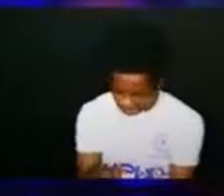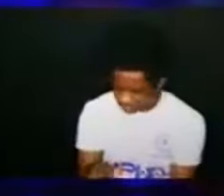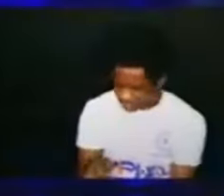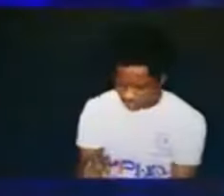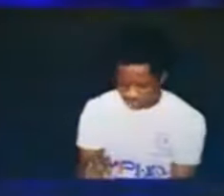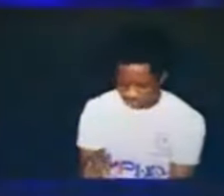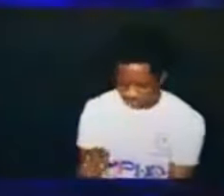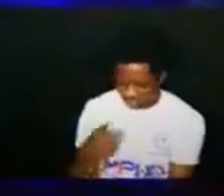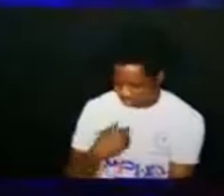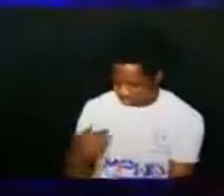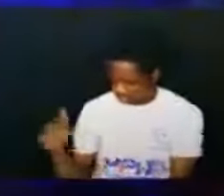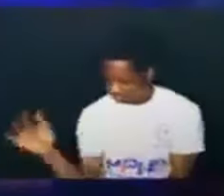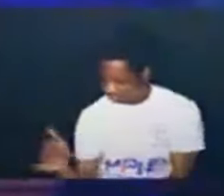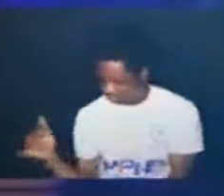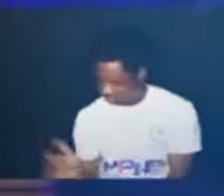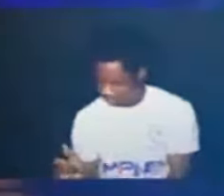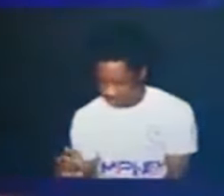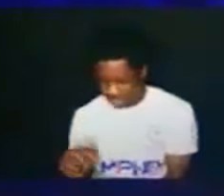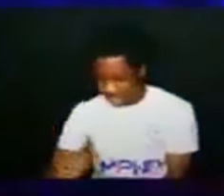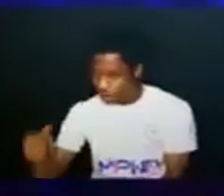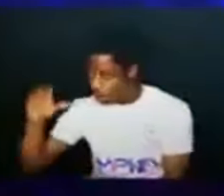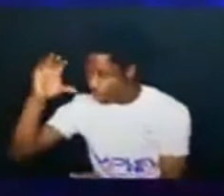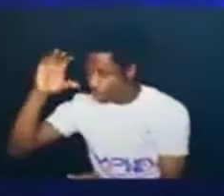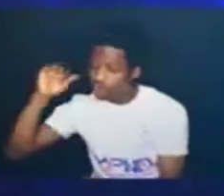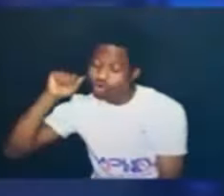another woman's husband, they brag about it.